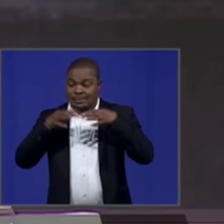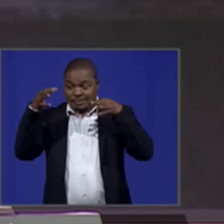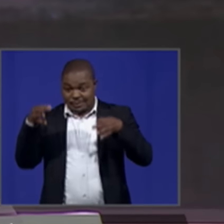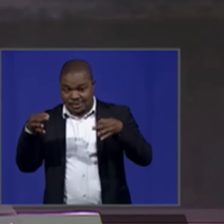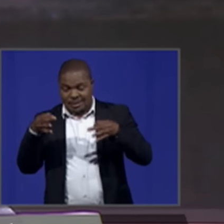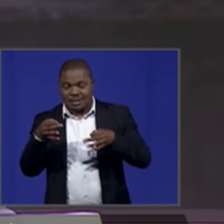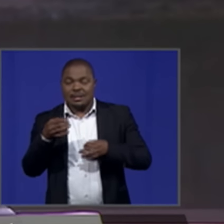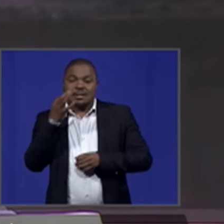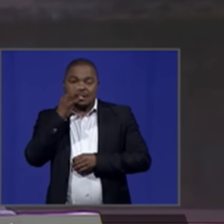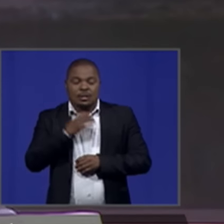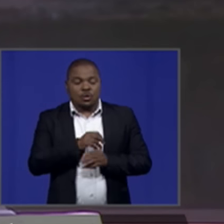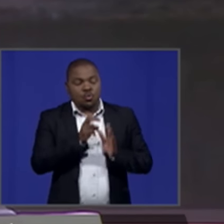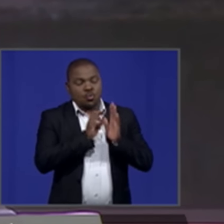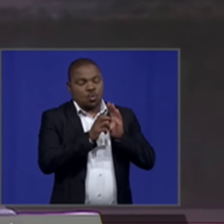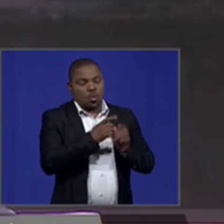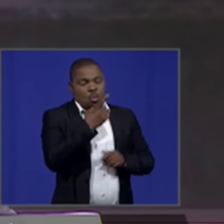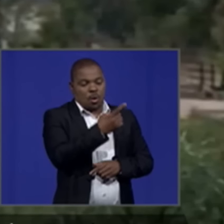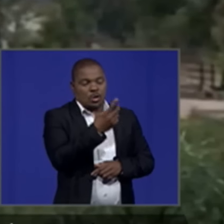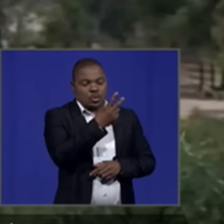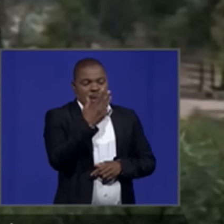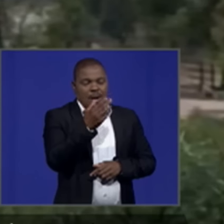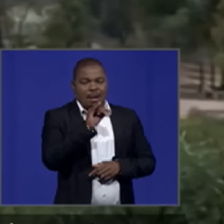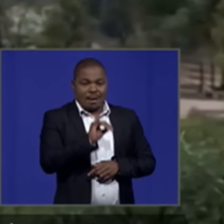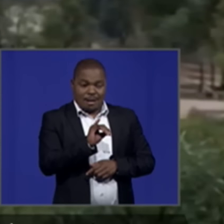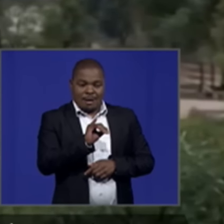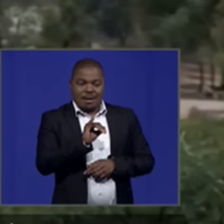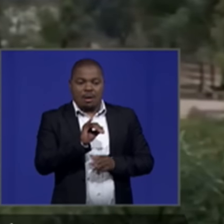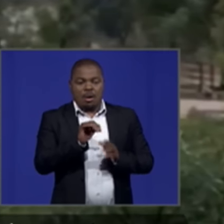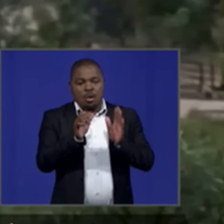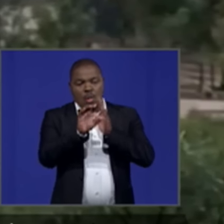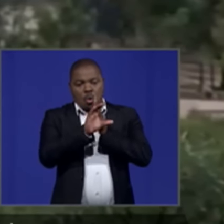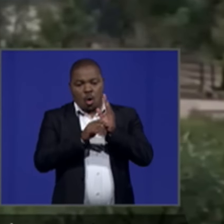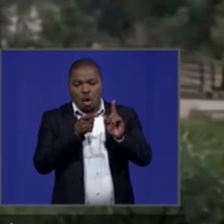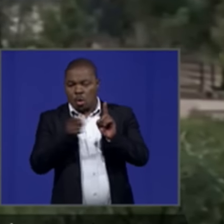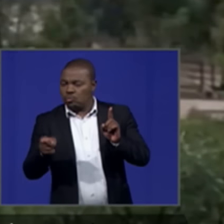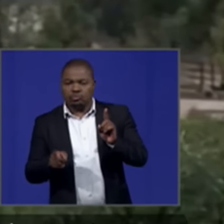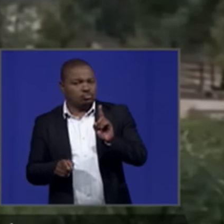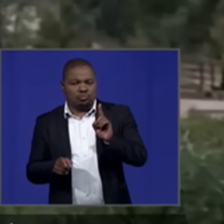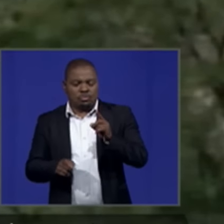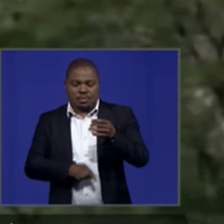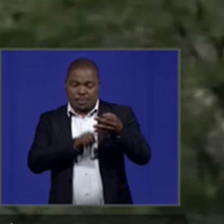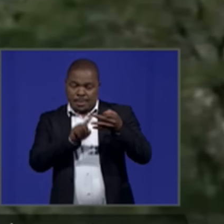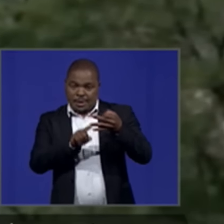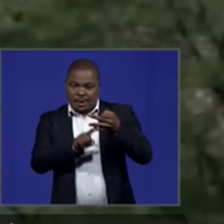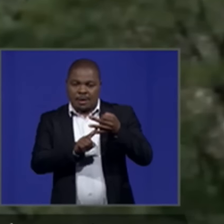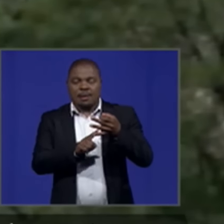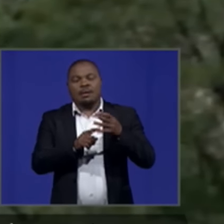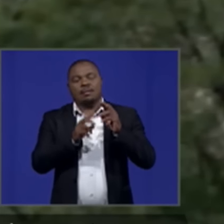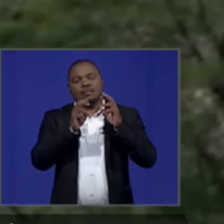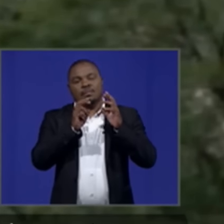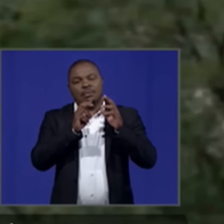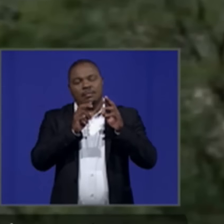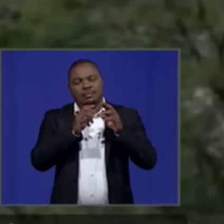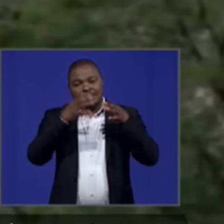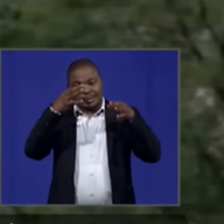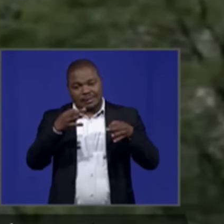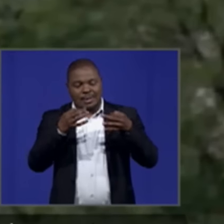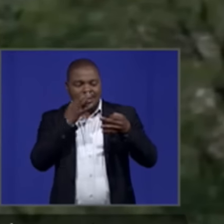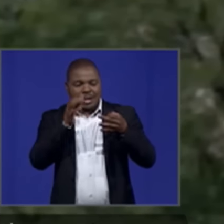ga se gore rule 129I ga e mo molaotheong. Go le jalo katlholo ya boraro e ne e re ga e mo molaotheong